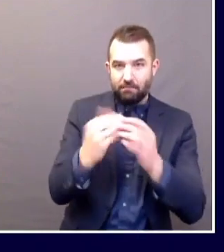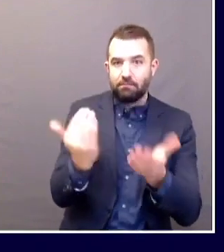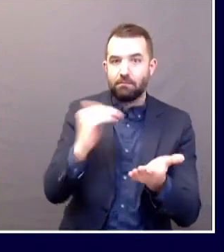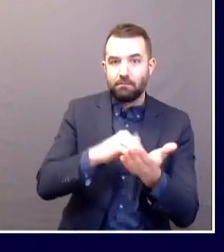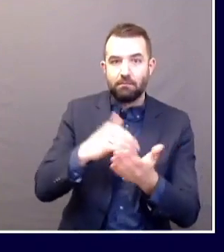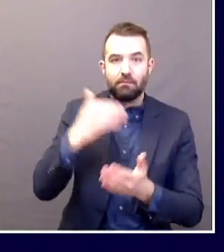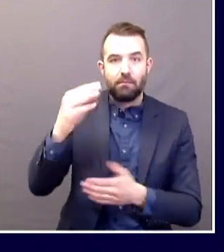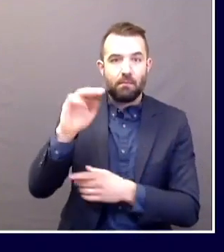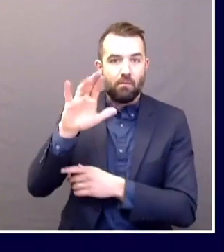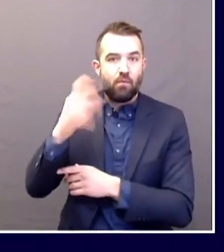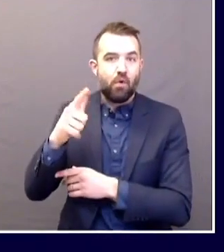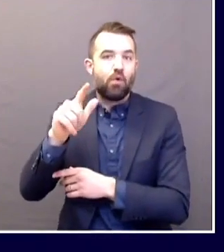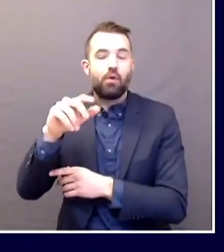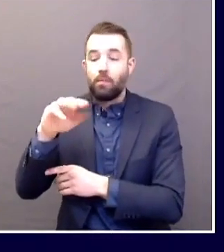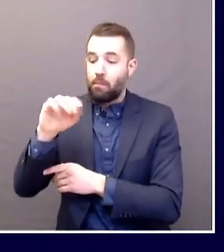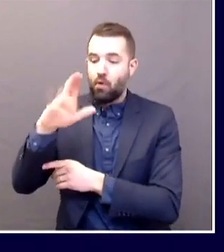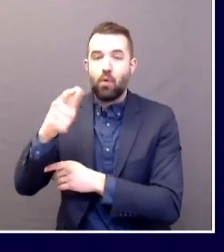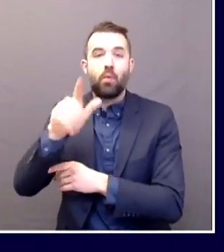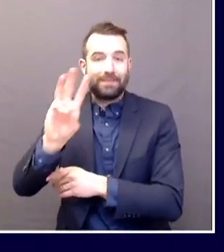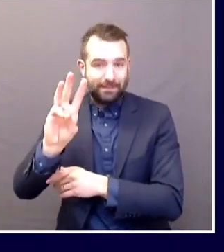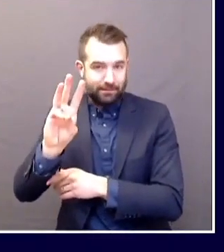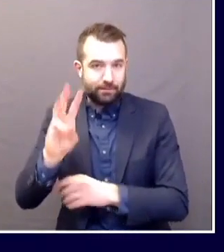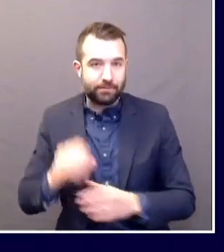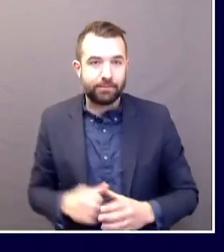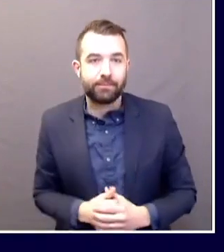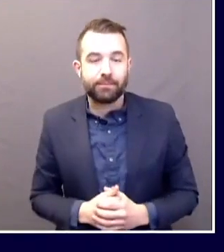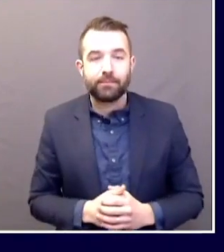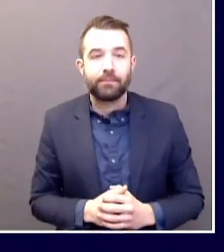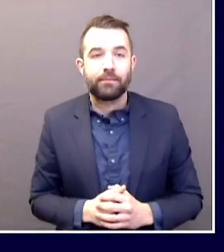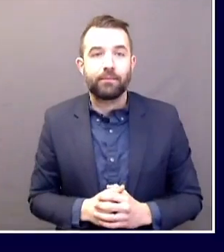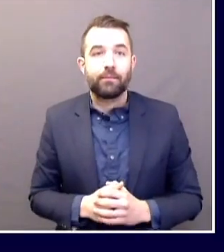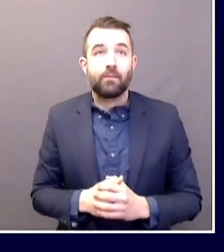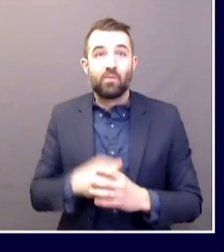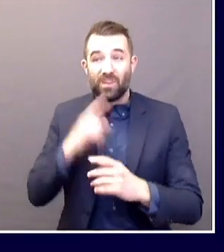health protocols for that particular business. So,